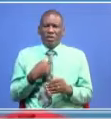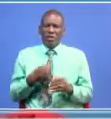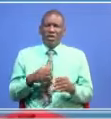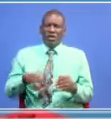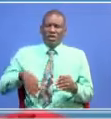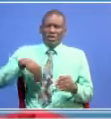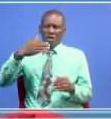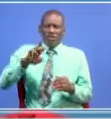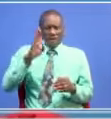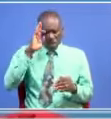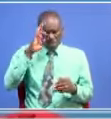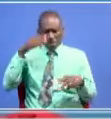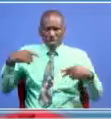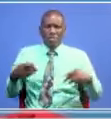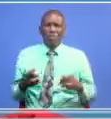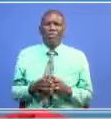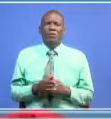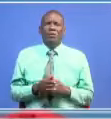Every day I remind them.